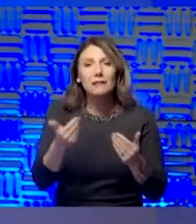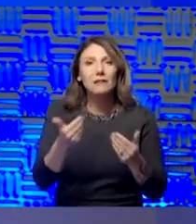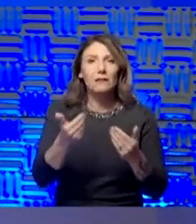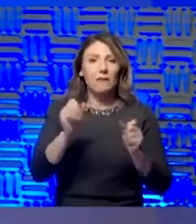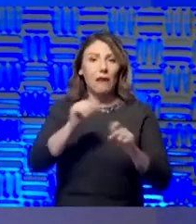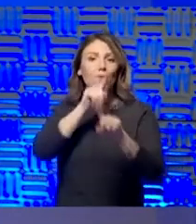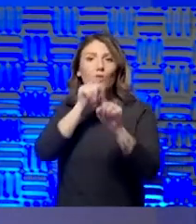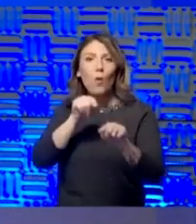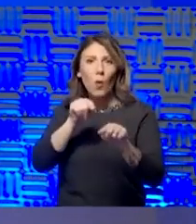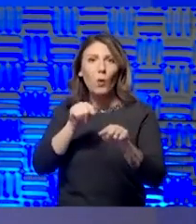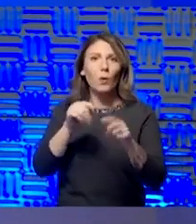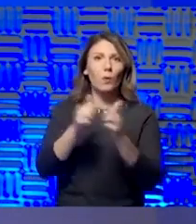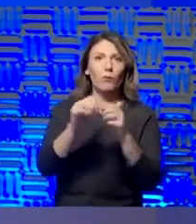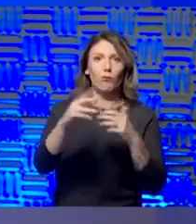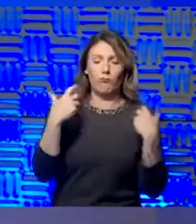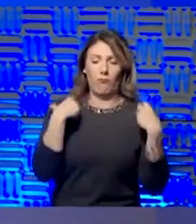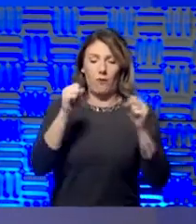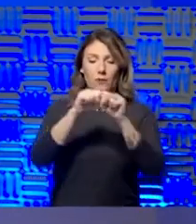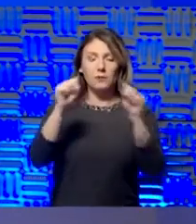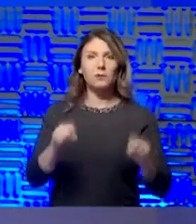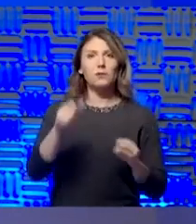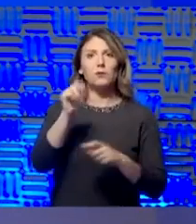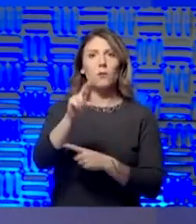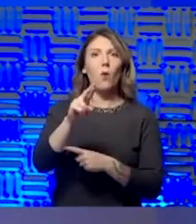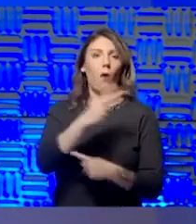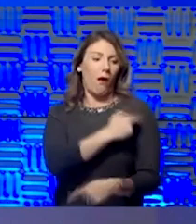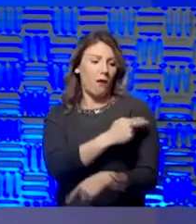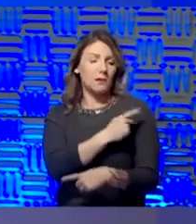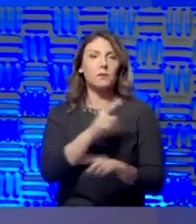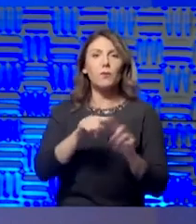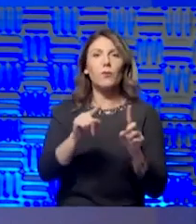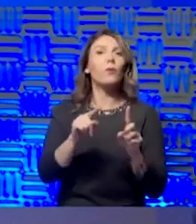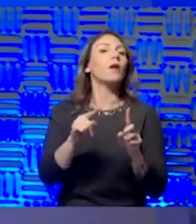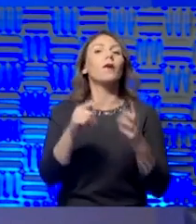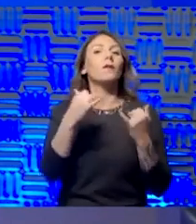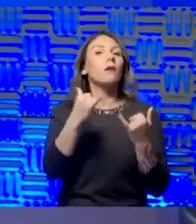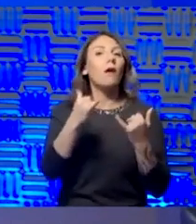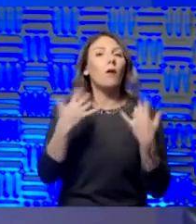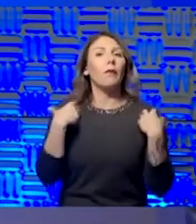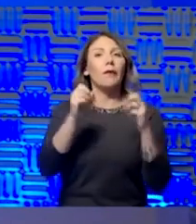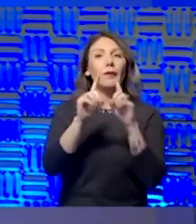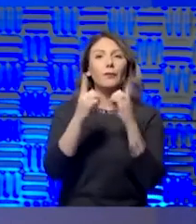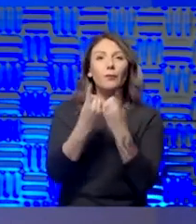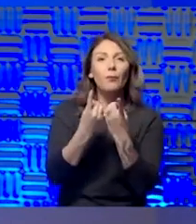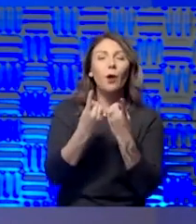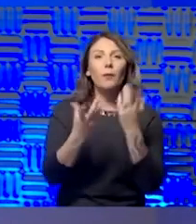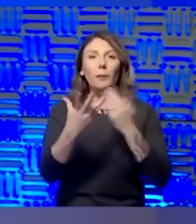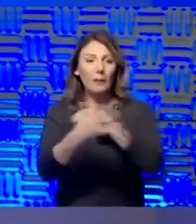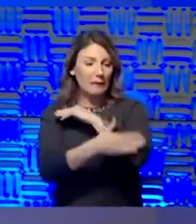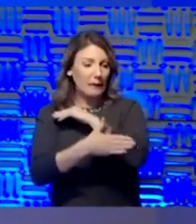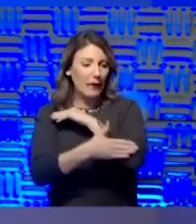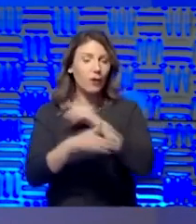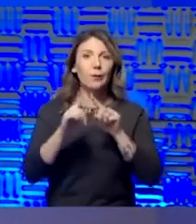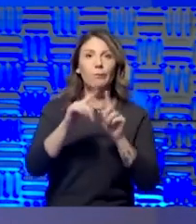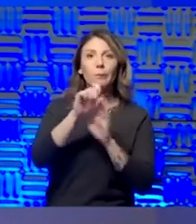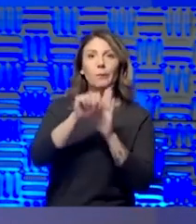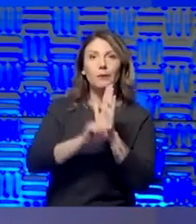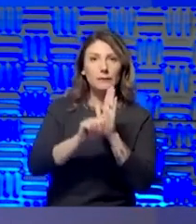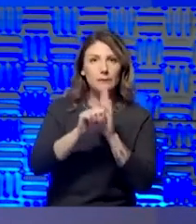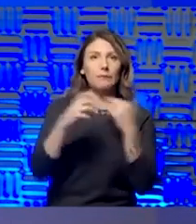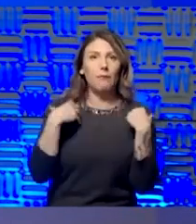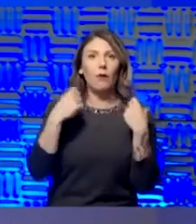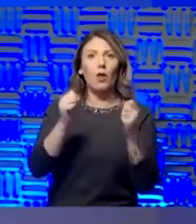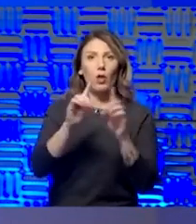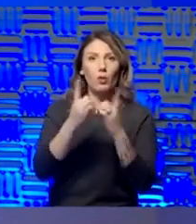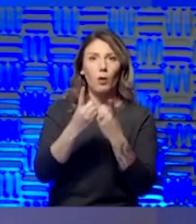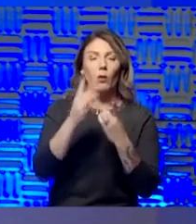those, probably with your health system or hospital, but also now the health department, maybe the county, but certainly the state health department